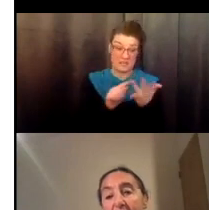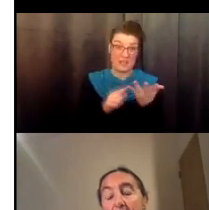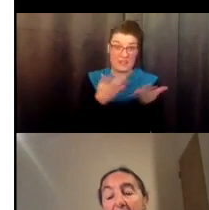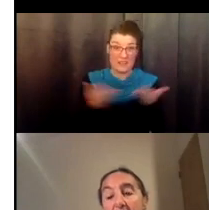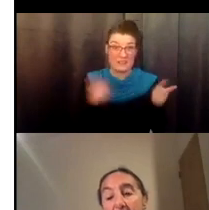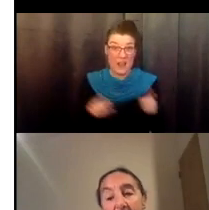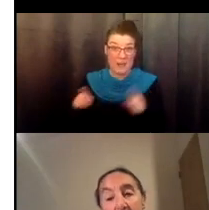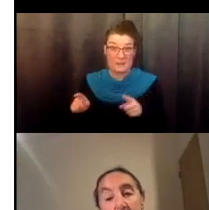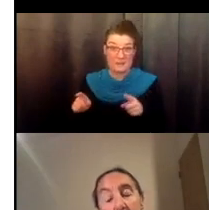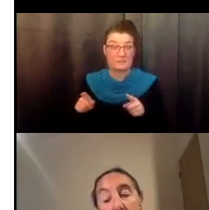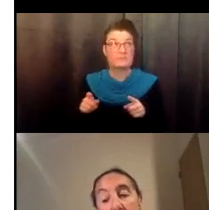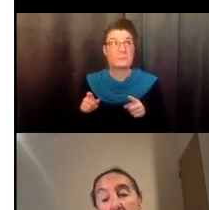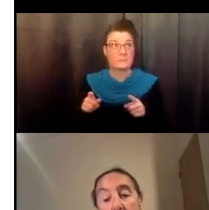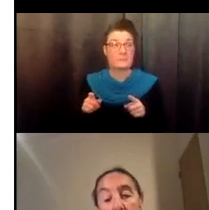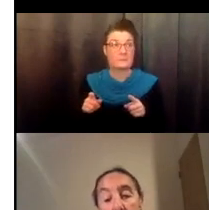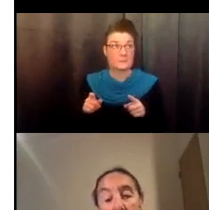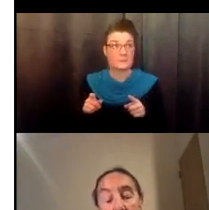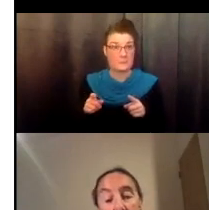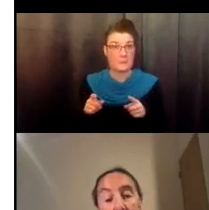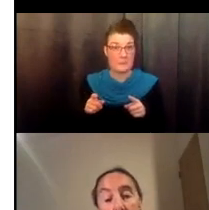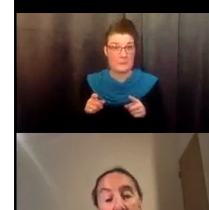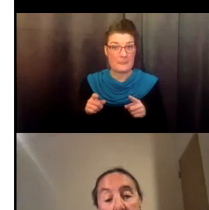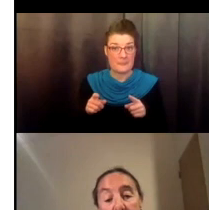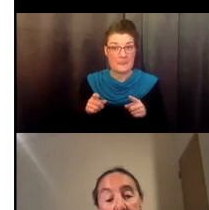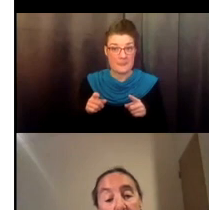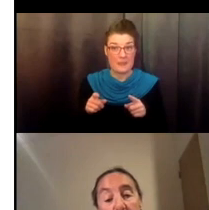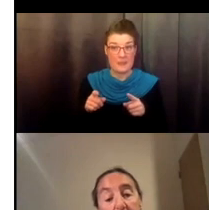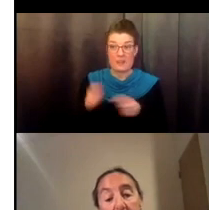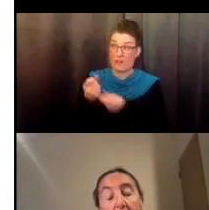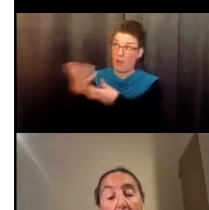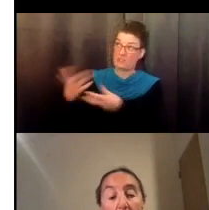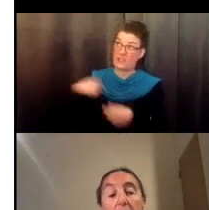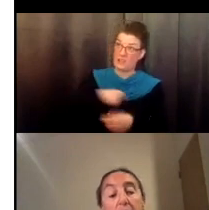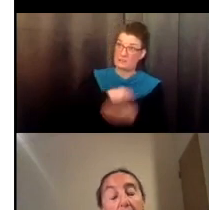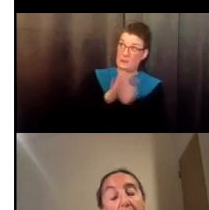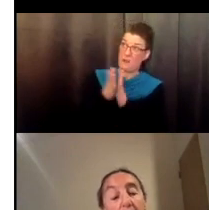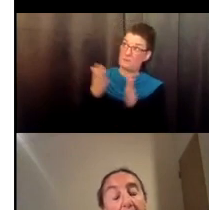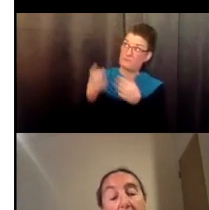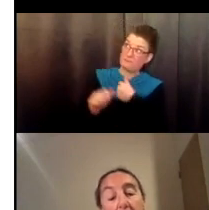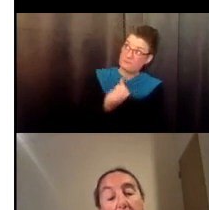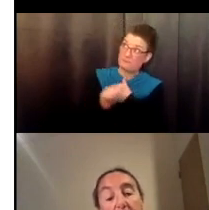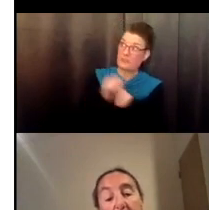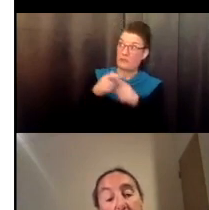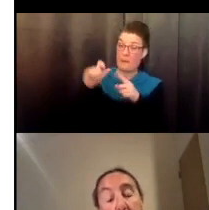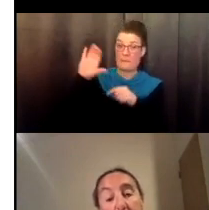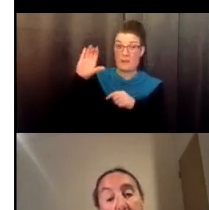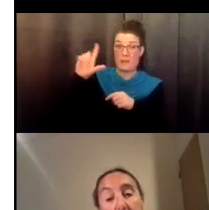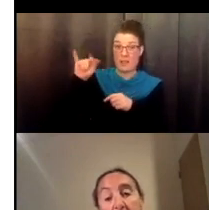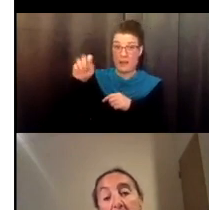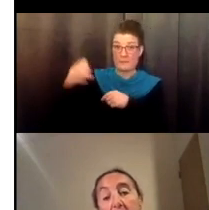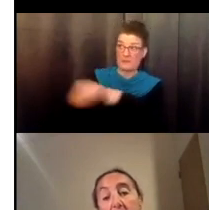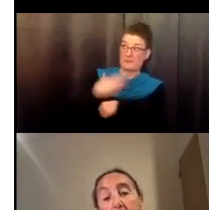that are contributing to climate health vulnerability are also contributing to COVID